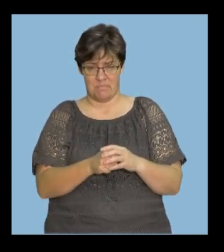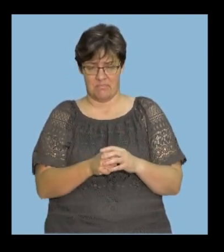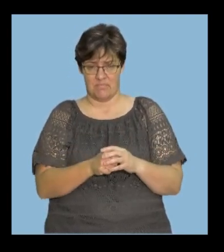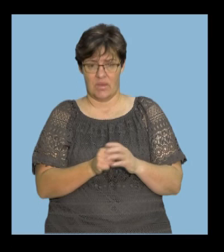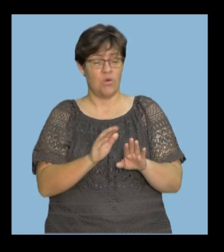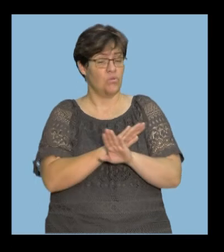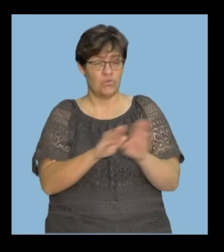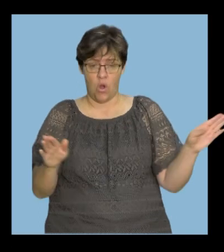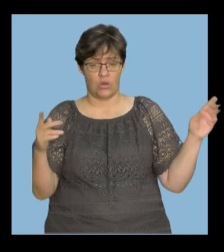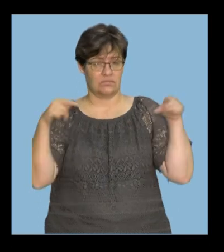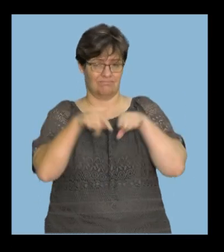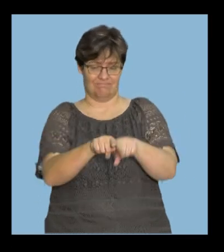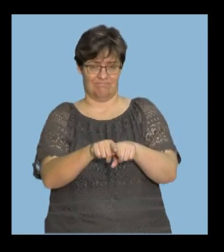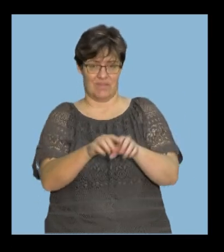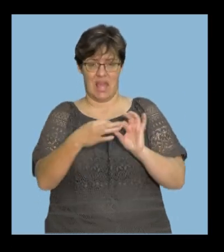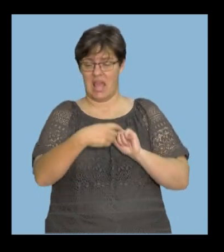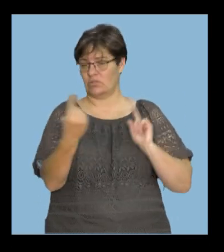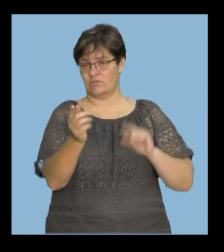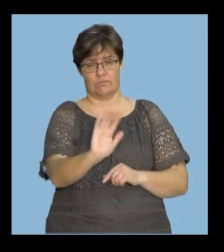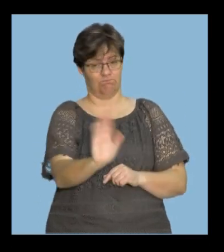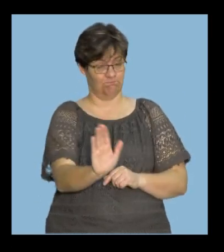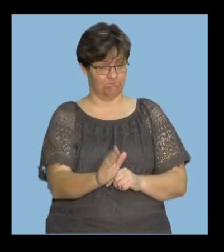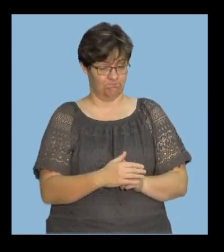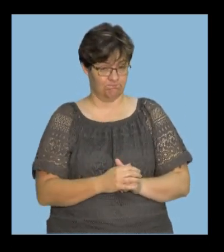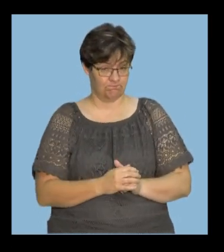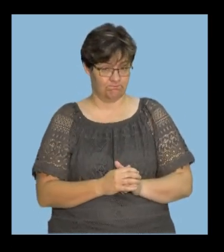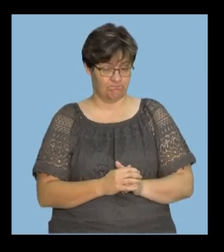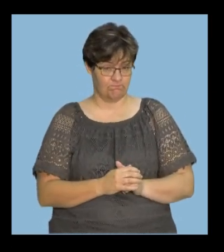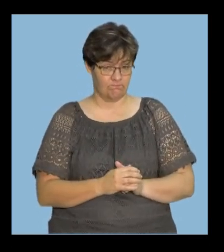elements. These are not mutually exclusive.